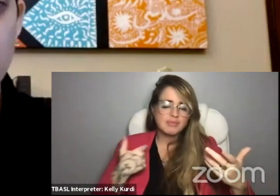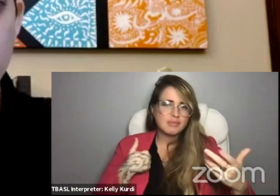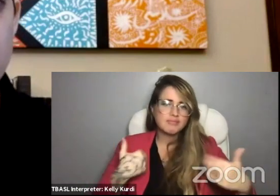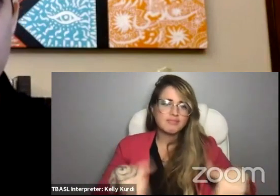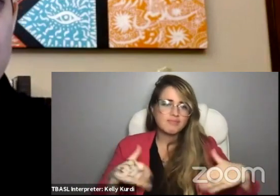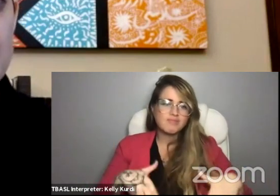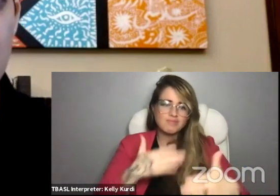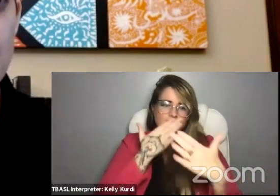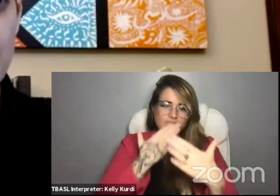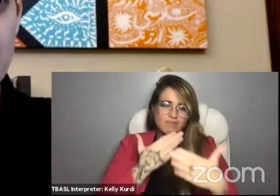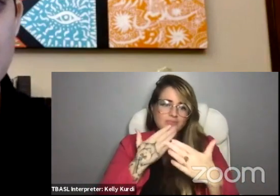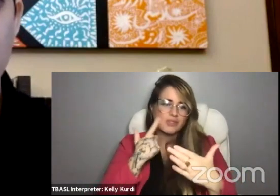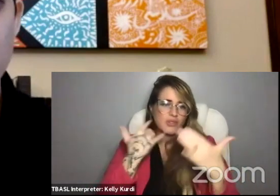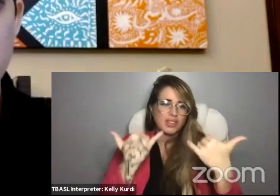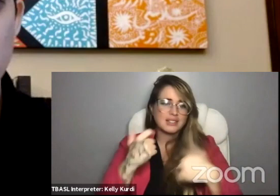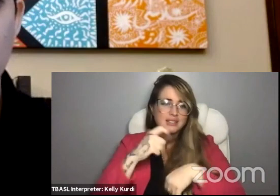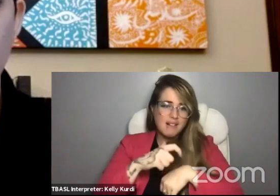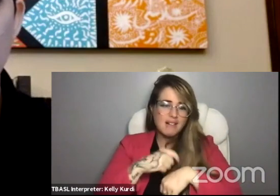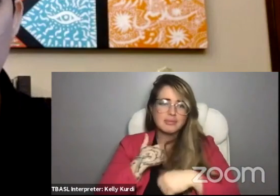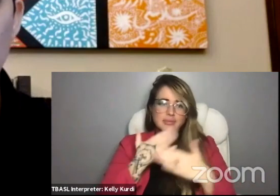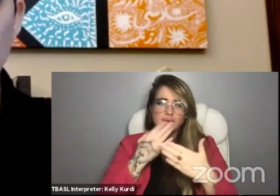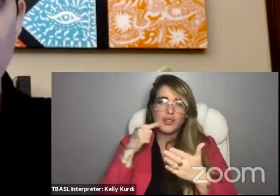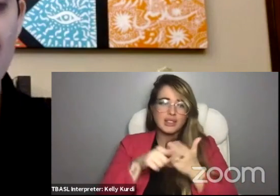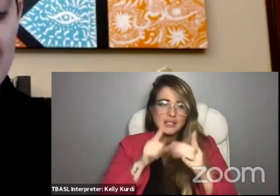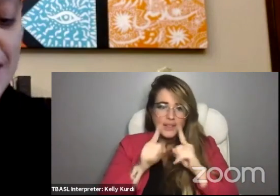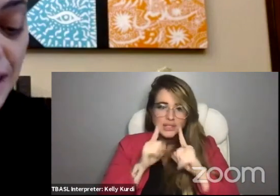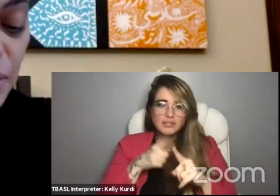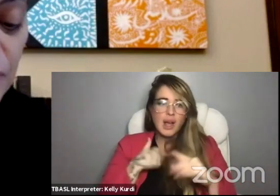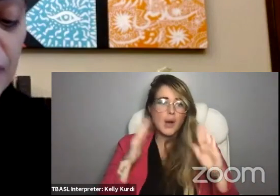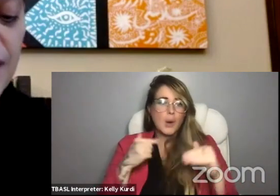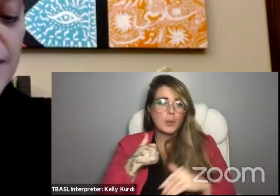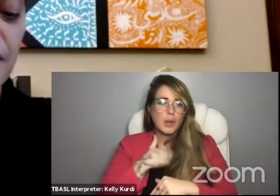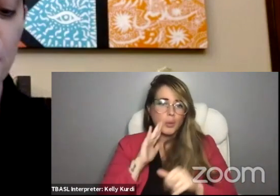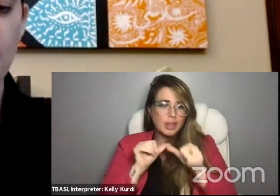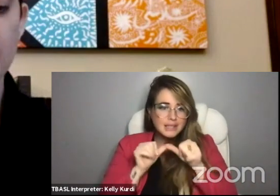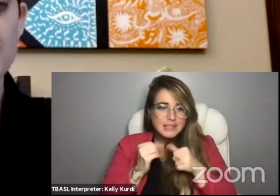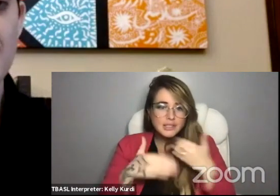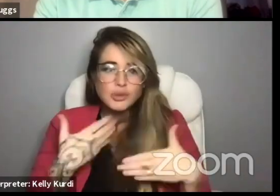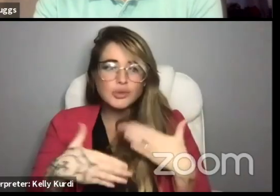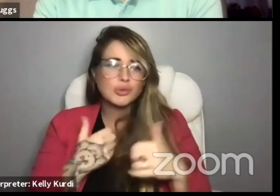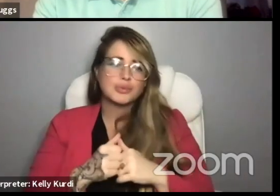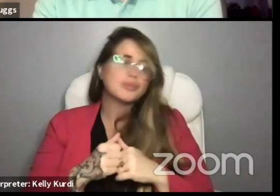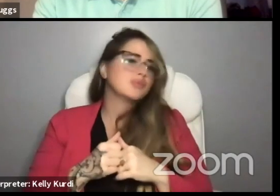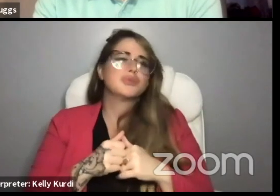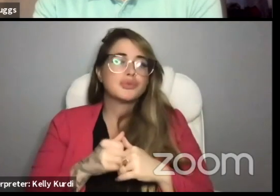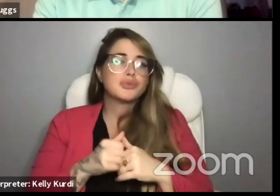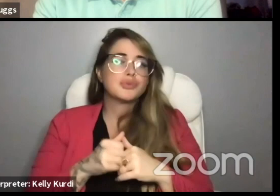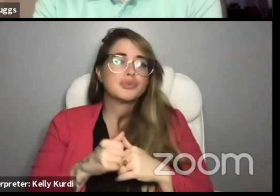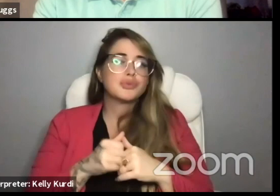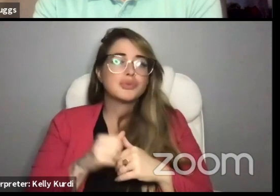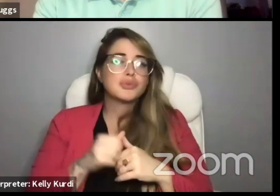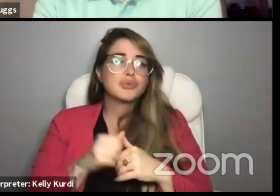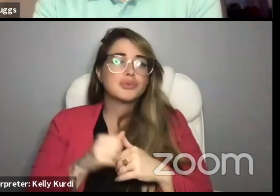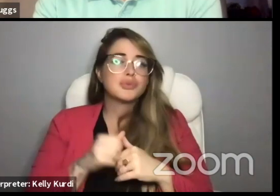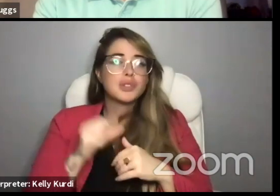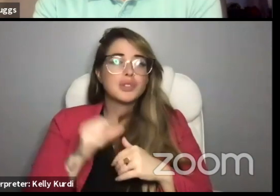I'm very grateful for this time and this conversation, and I hope it will continue in lots of other ways. So I want to